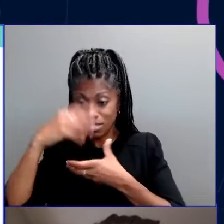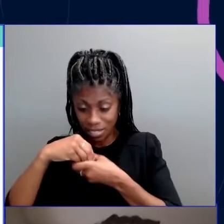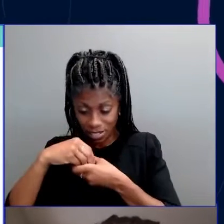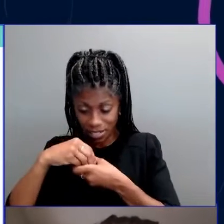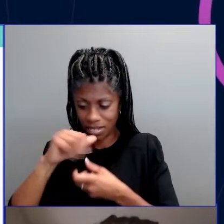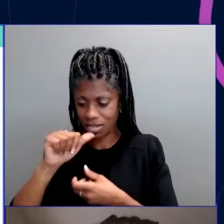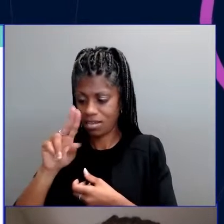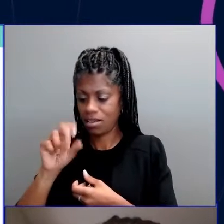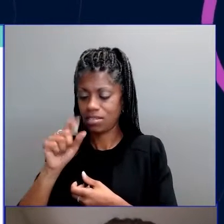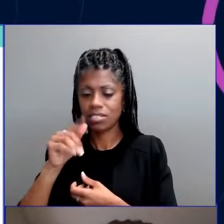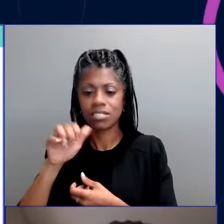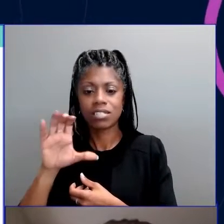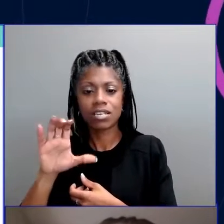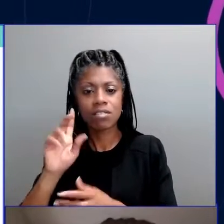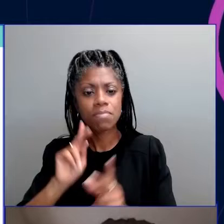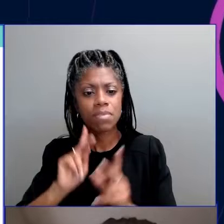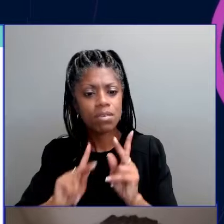universes.